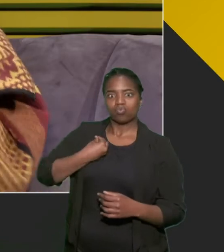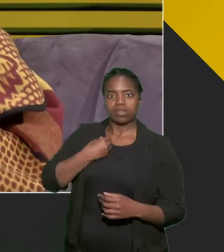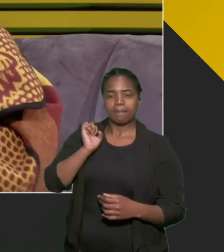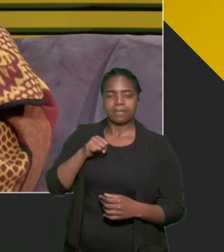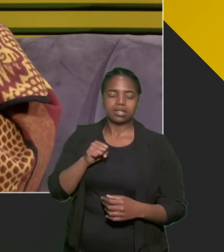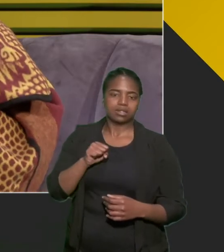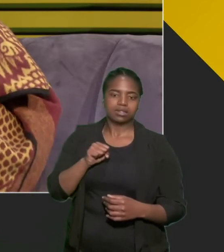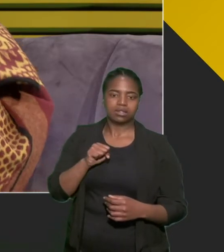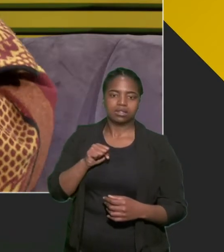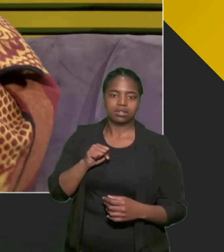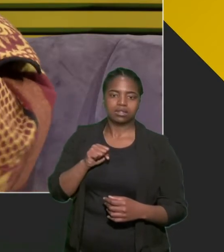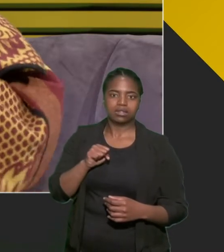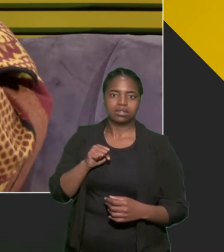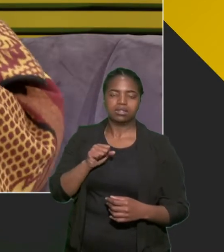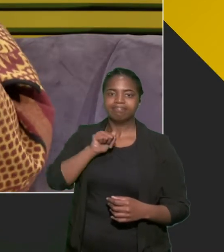rise